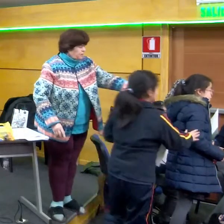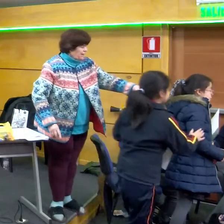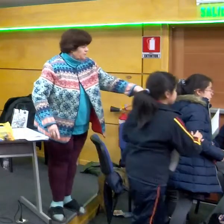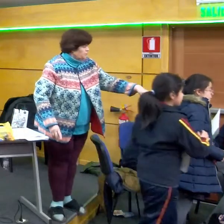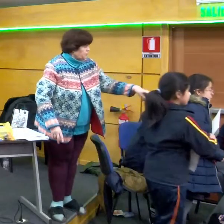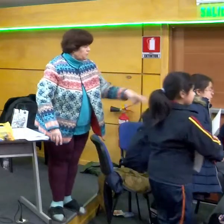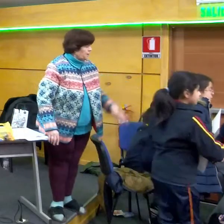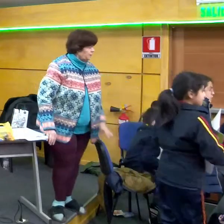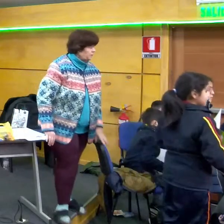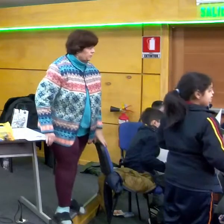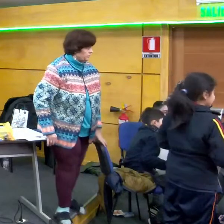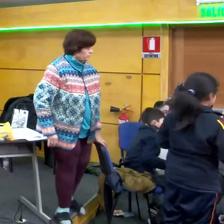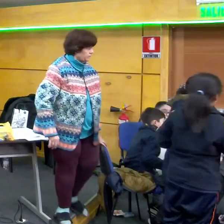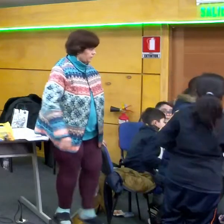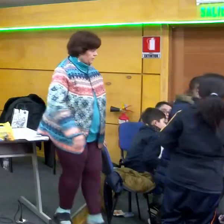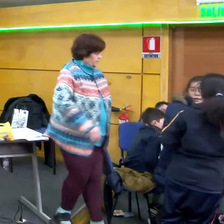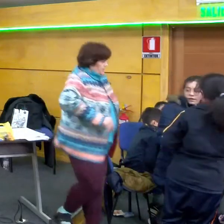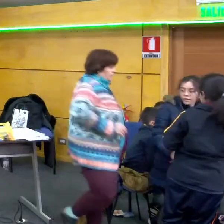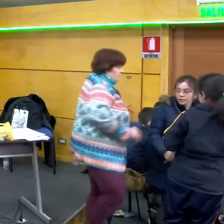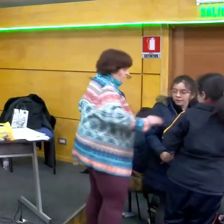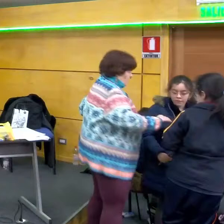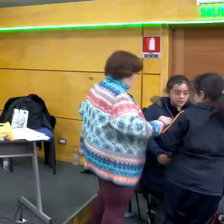Did you practice with partner?